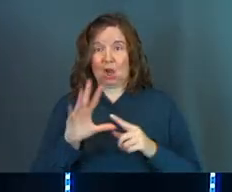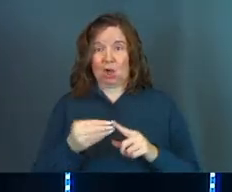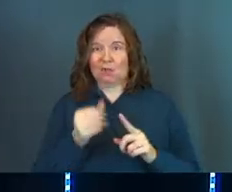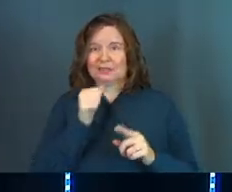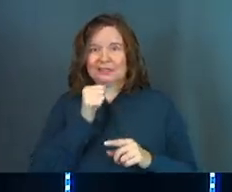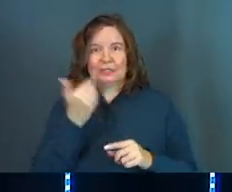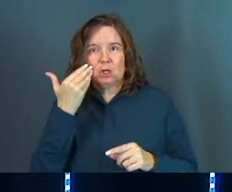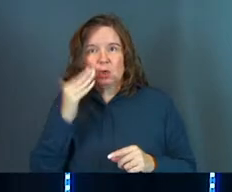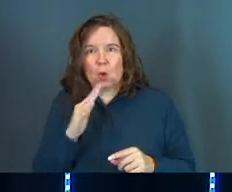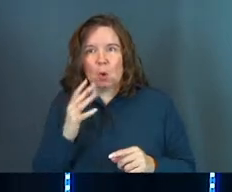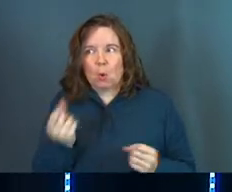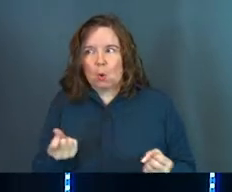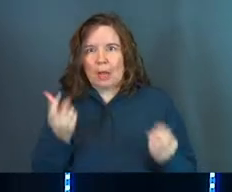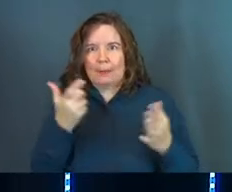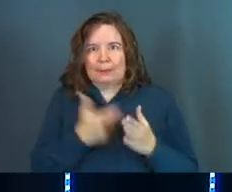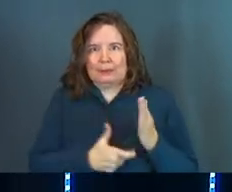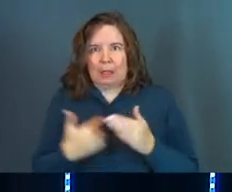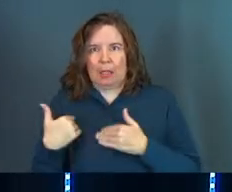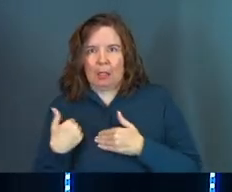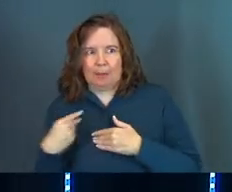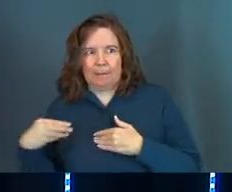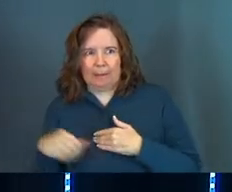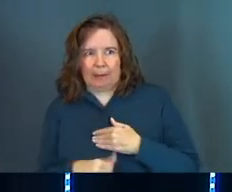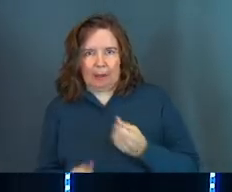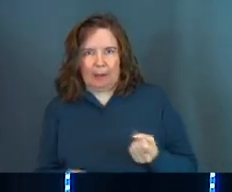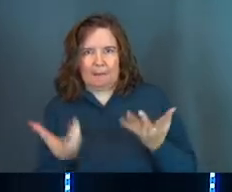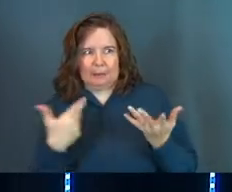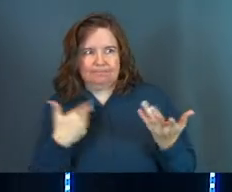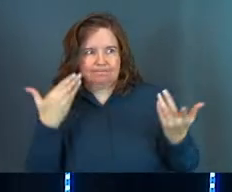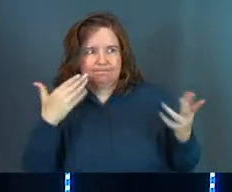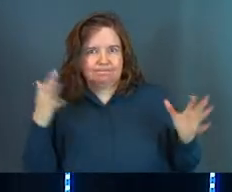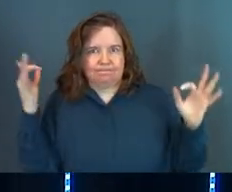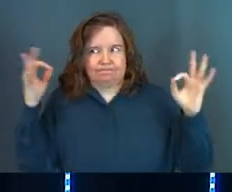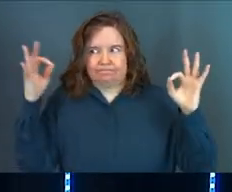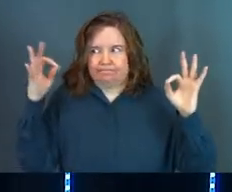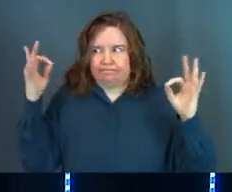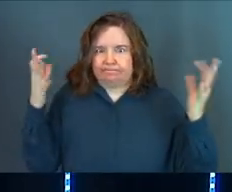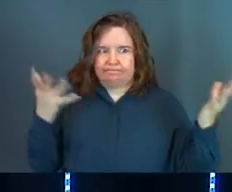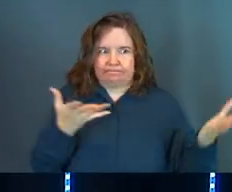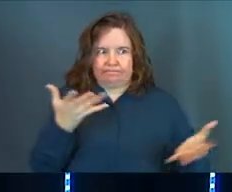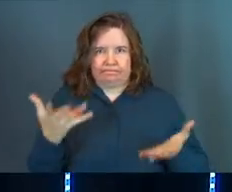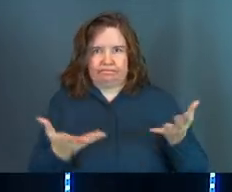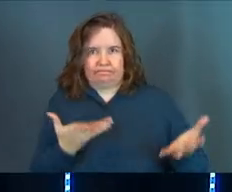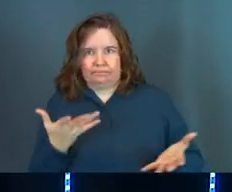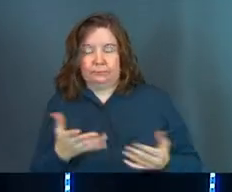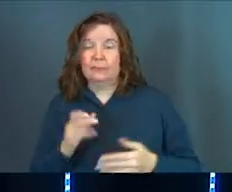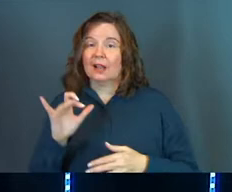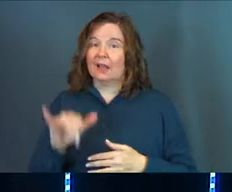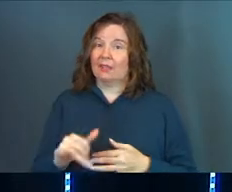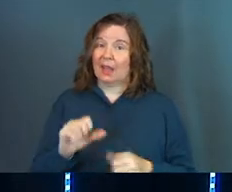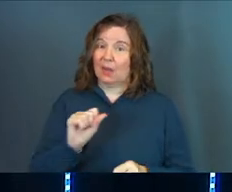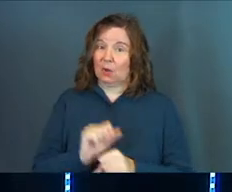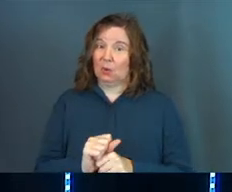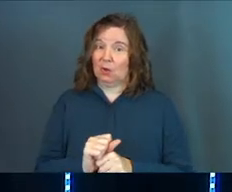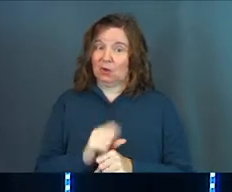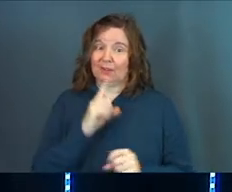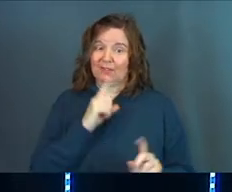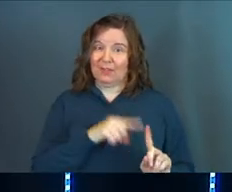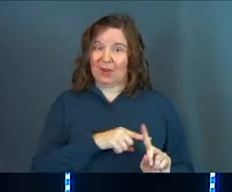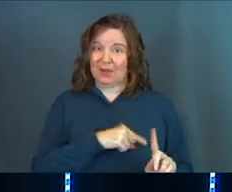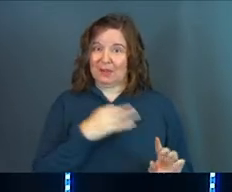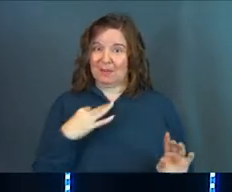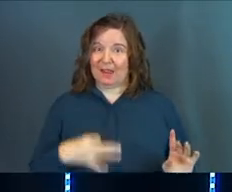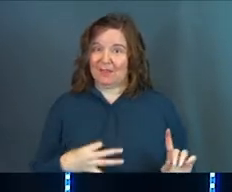culture did not know what their tax burden was. They didn't know how much they had to pay. And that worked for the